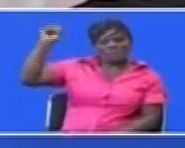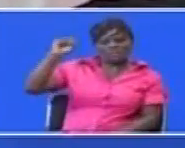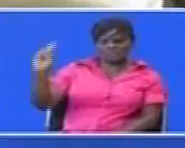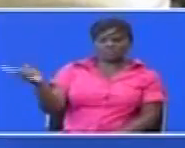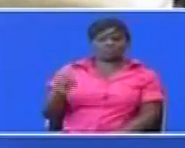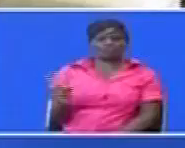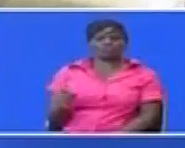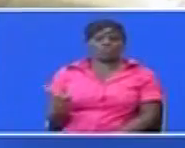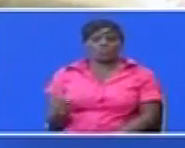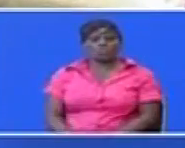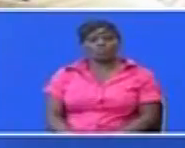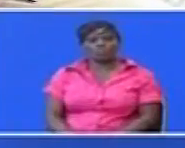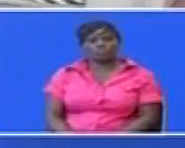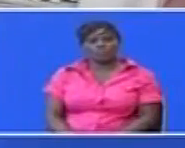yake.